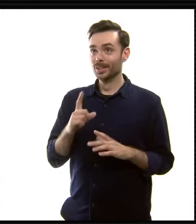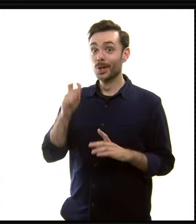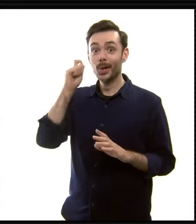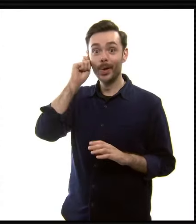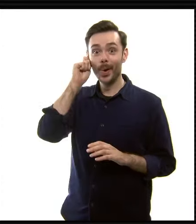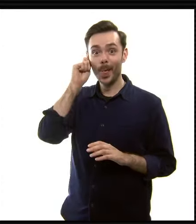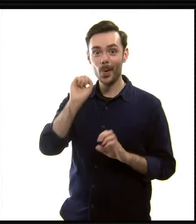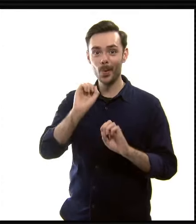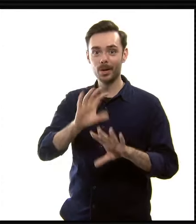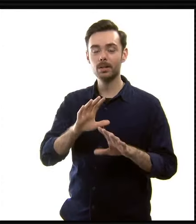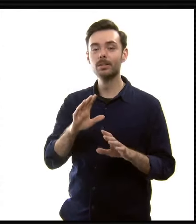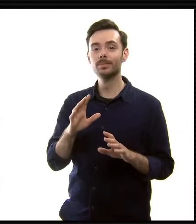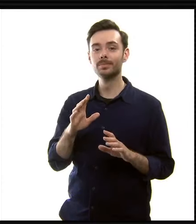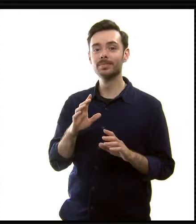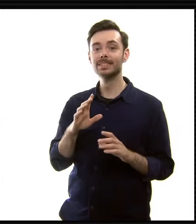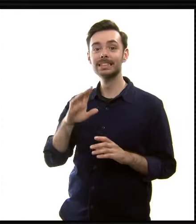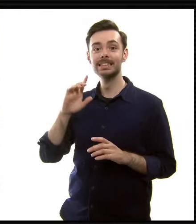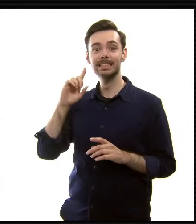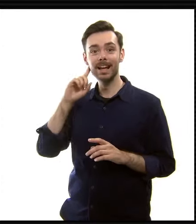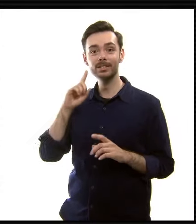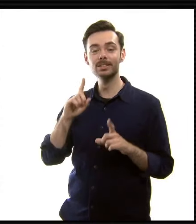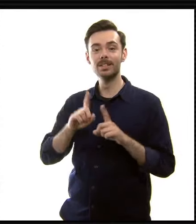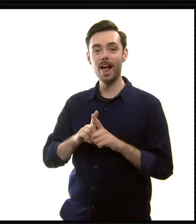It rhymes with floors.